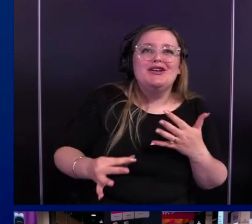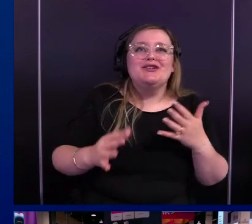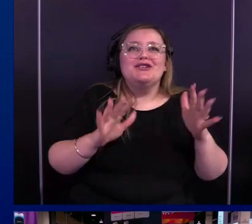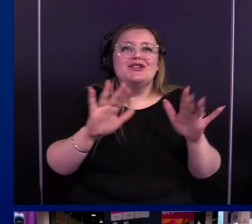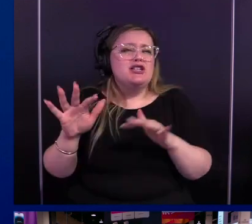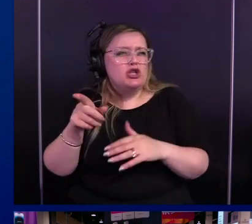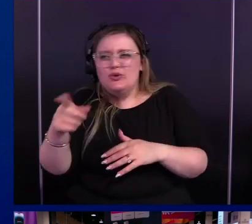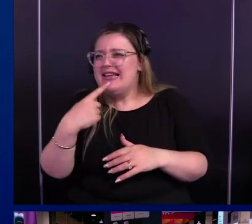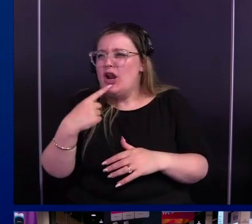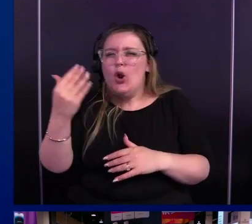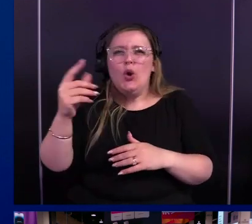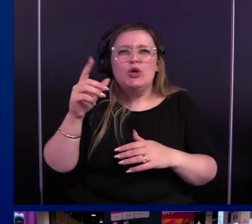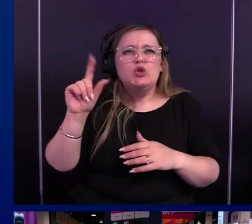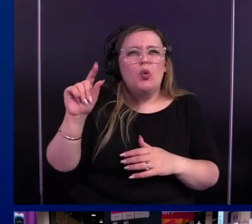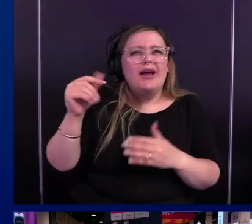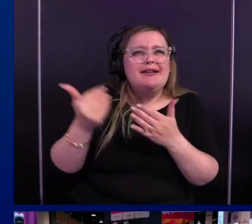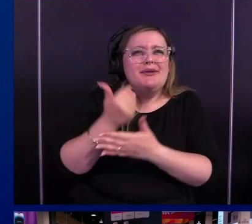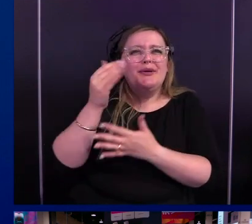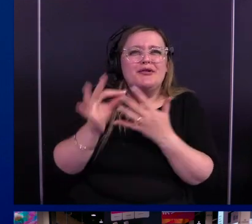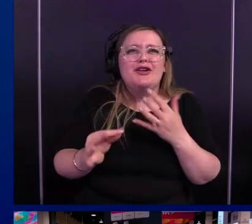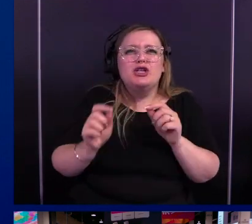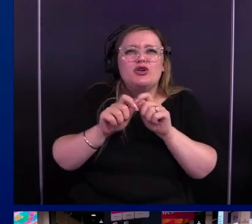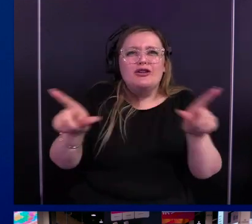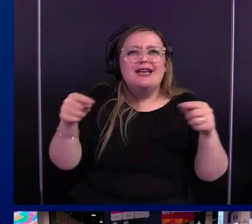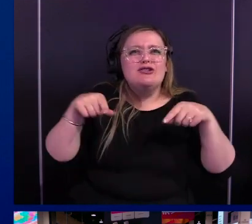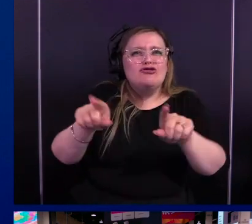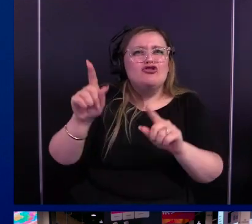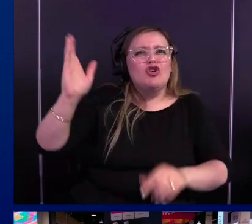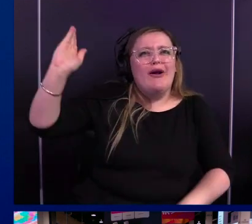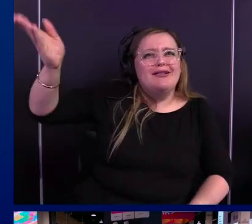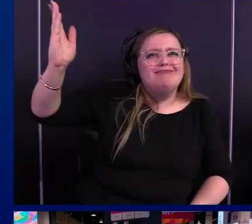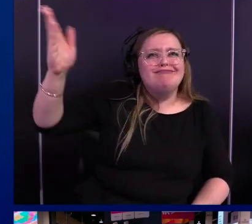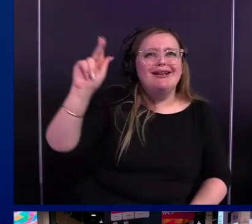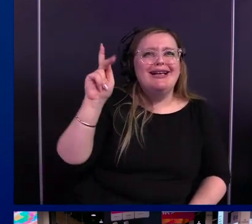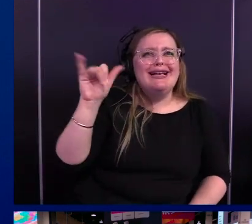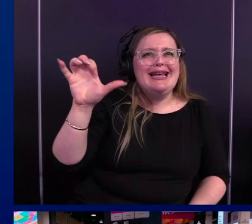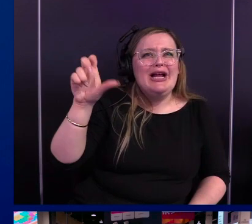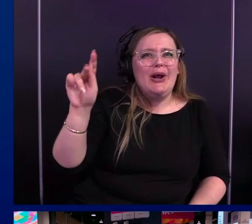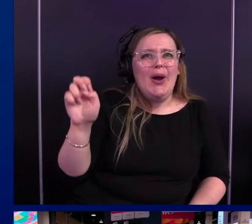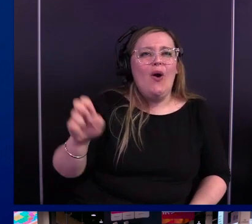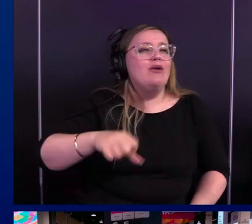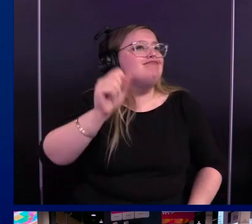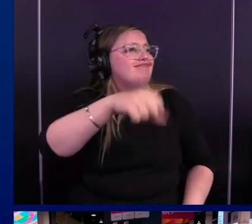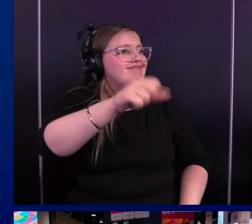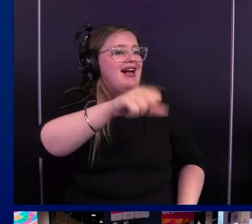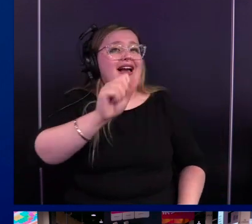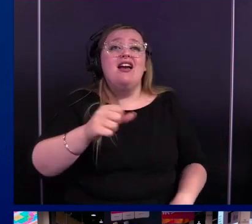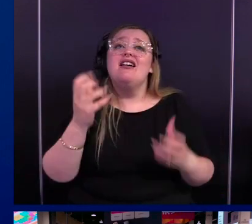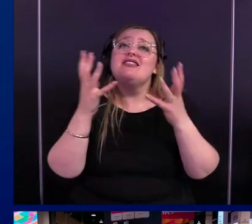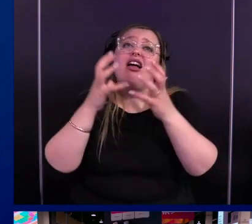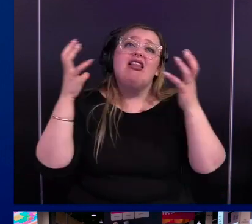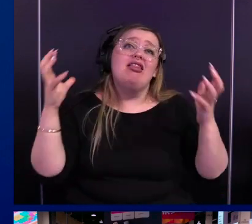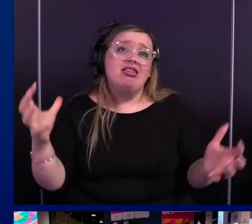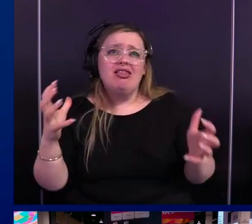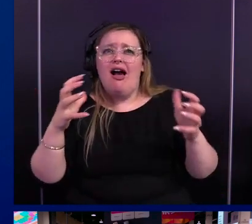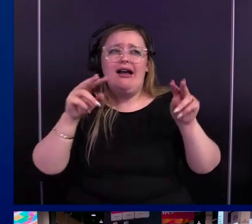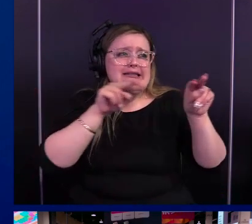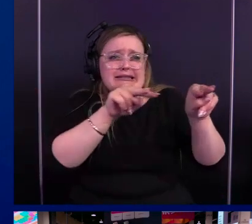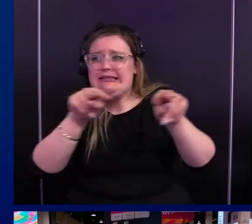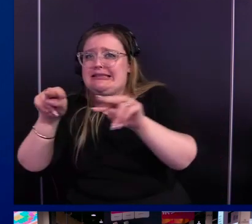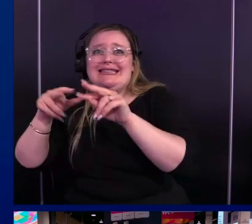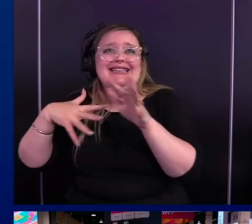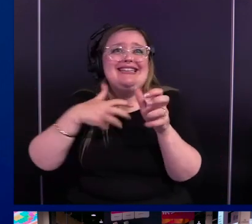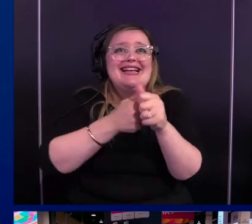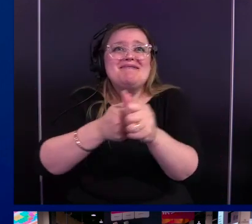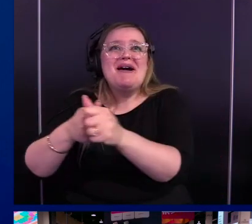new feature releases at the keynote. There were a lot of what's new pages. There was a lot. Yeah, updates, yeah. Yeah. Yeah, there's a lot to keep up on. But you know what we're excited about